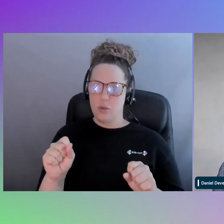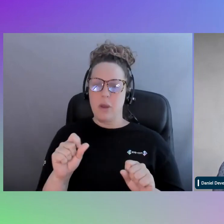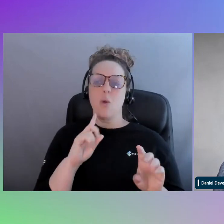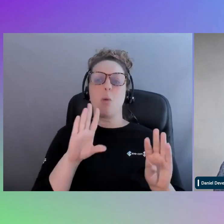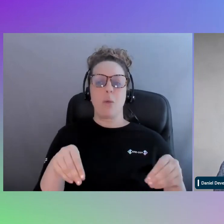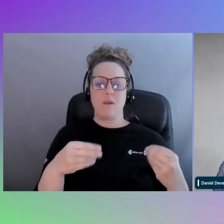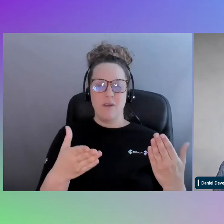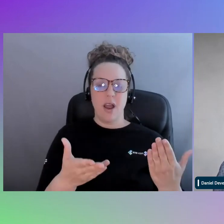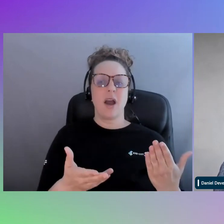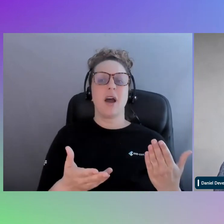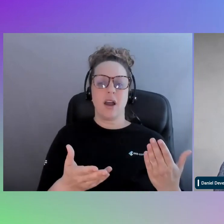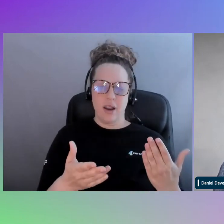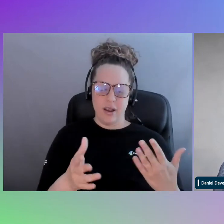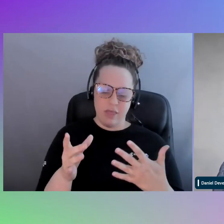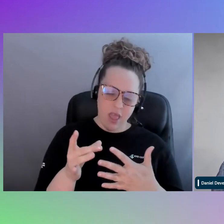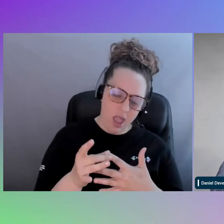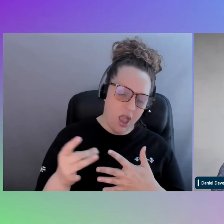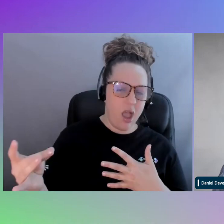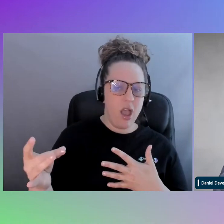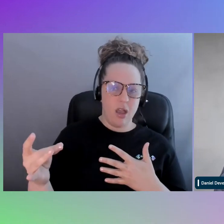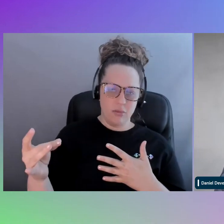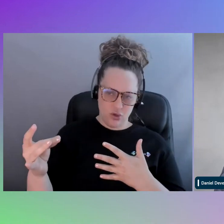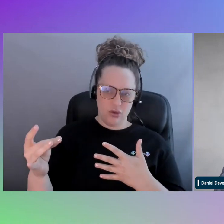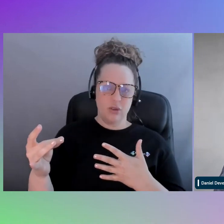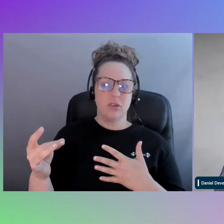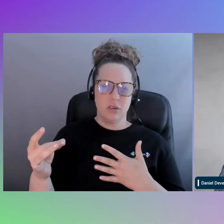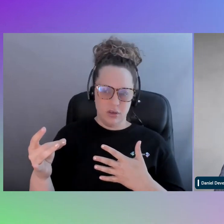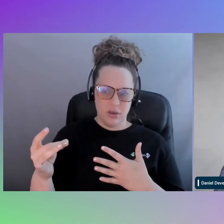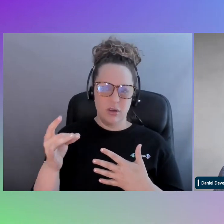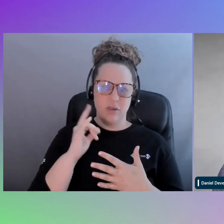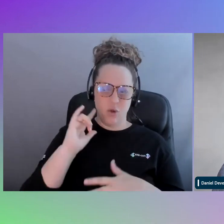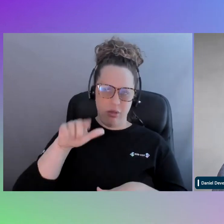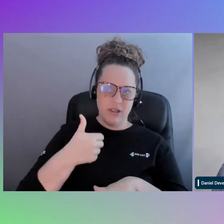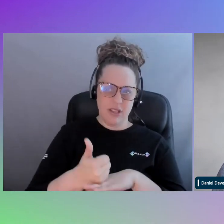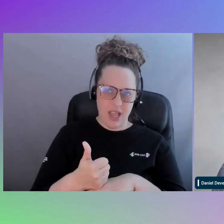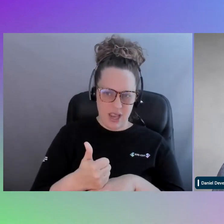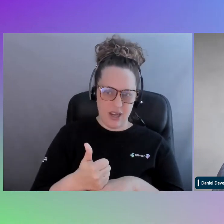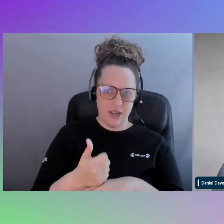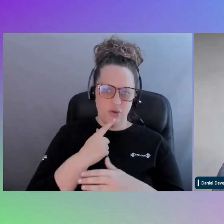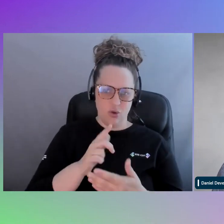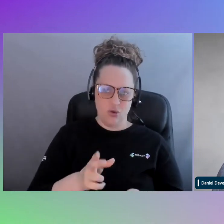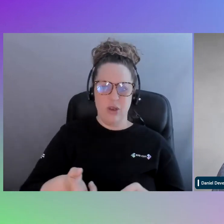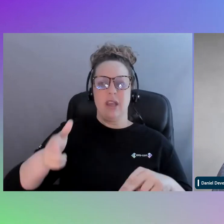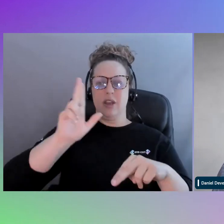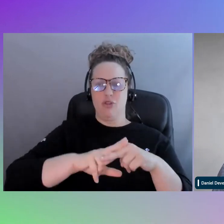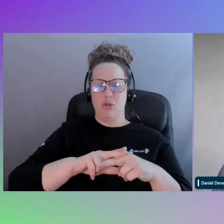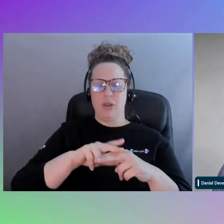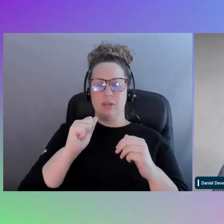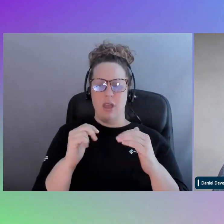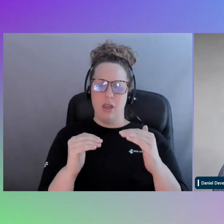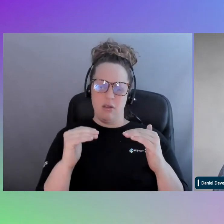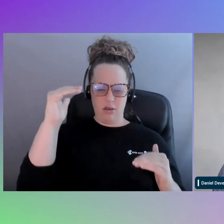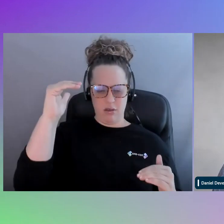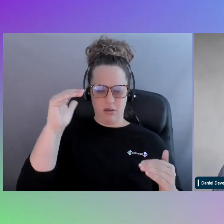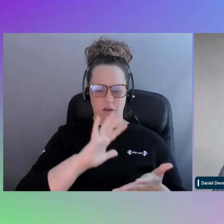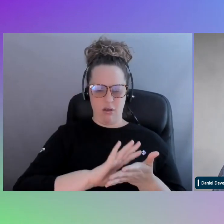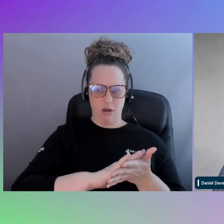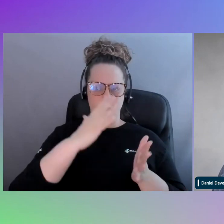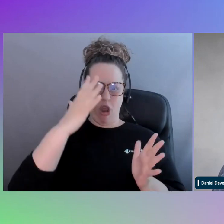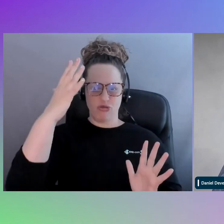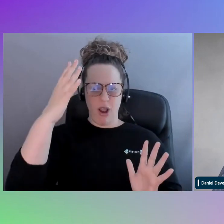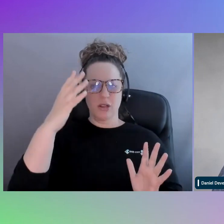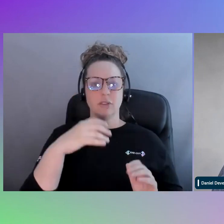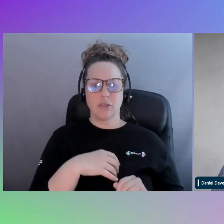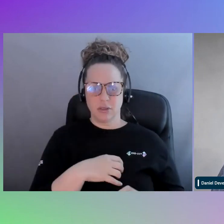a higher contrast color for the increased contrast setting. But yeah, in my opinion, even if the setting is off, color